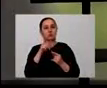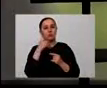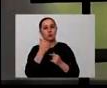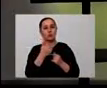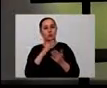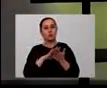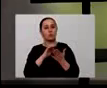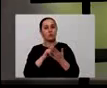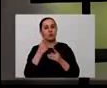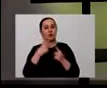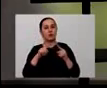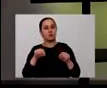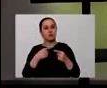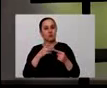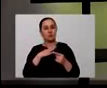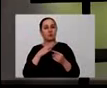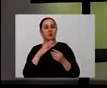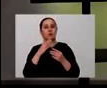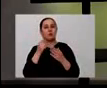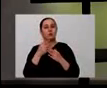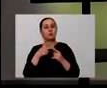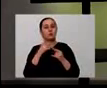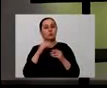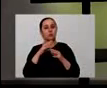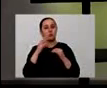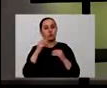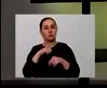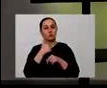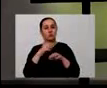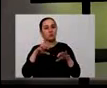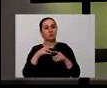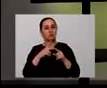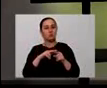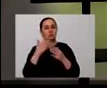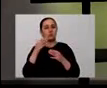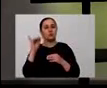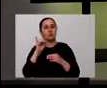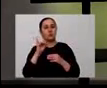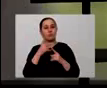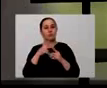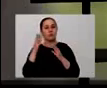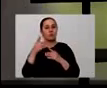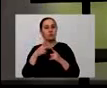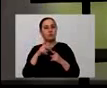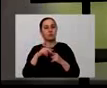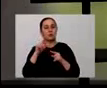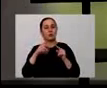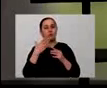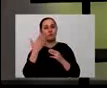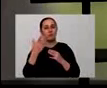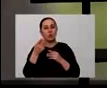ularning nomlari qayta tiklandi va oqlandi. Yurtboshimiz tashabbuslari bilan Yunusobod dahasidagi aynan bular